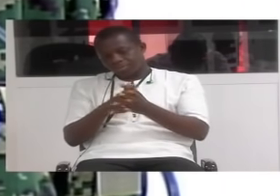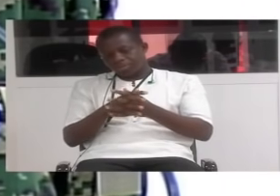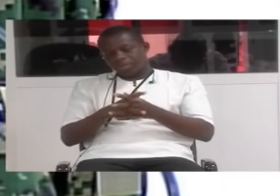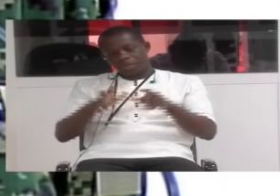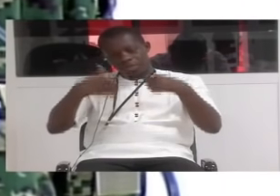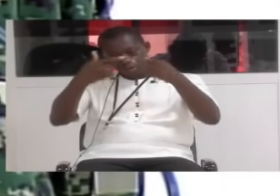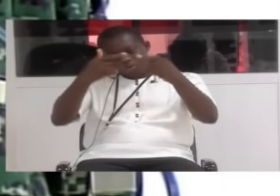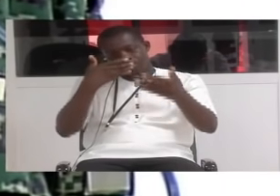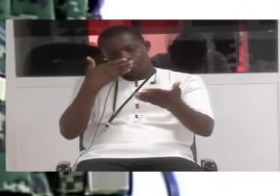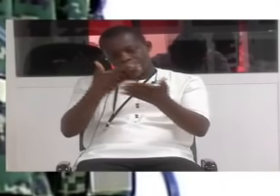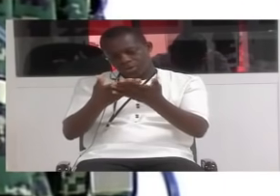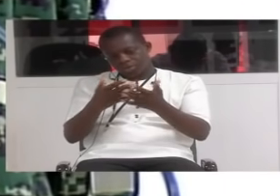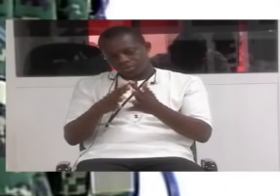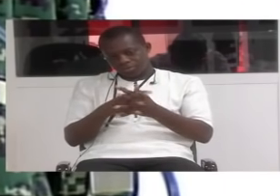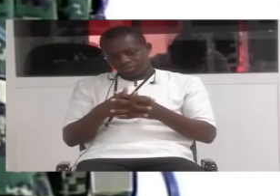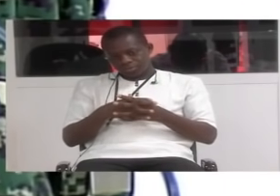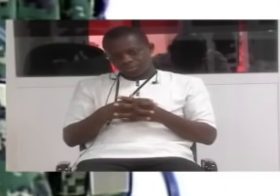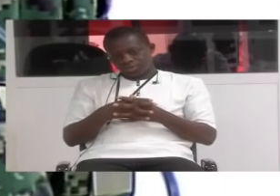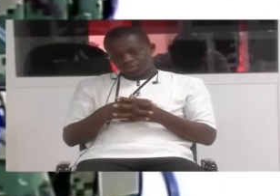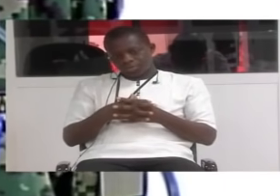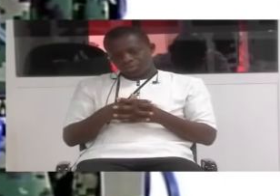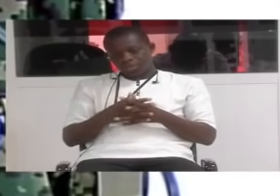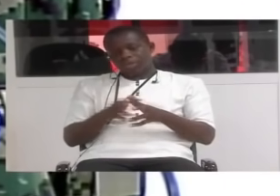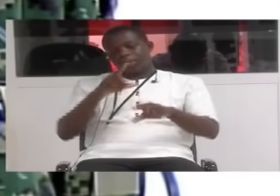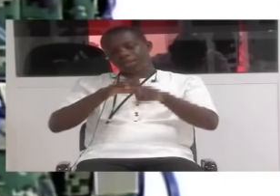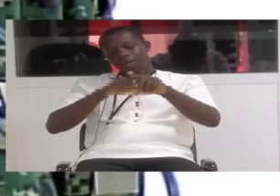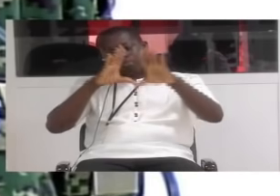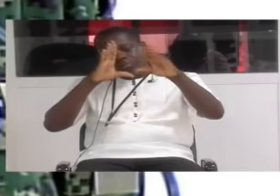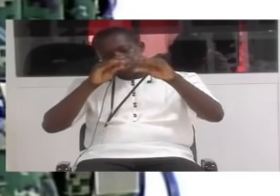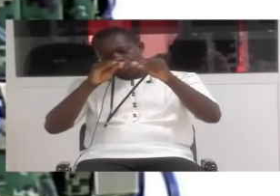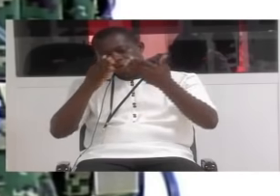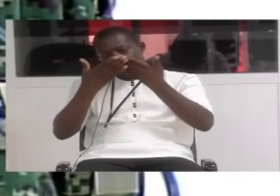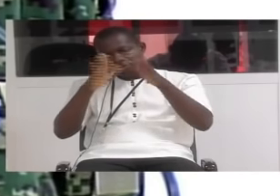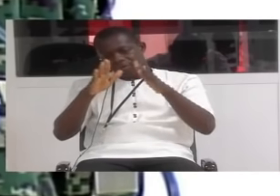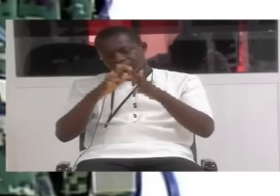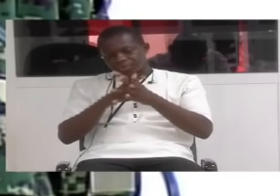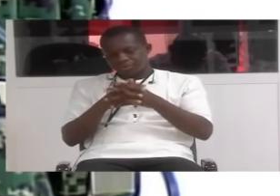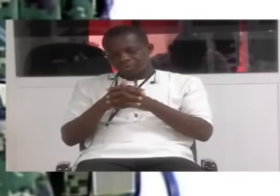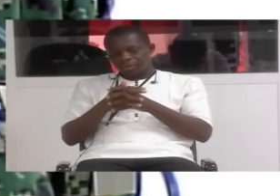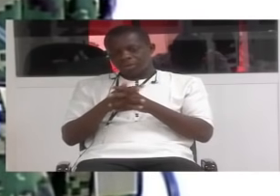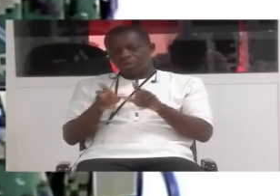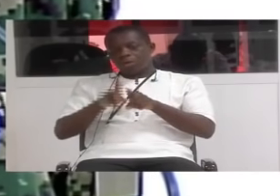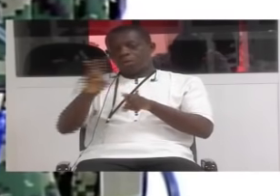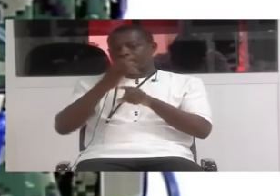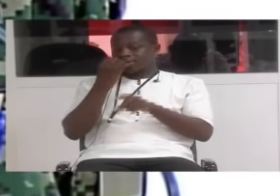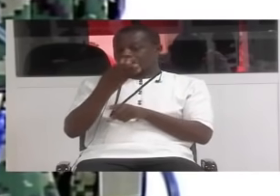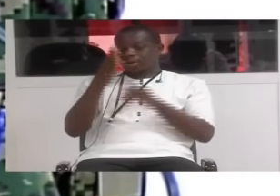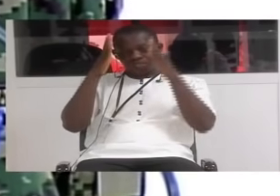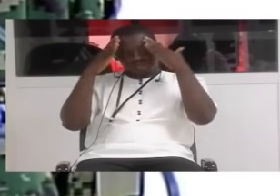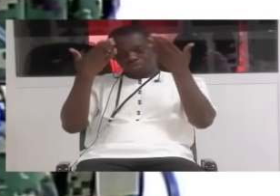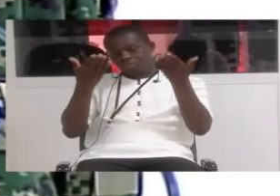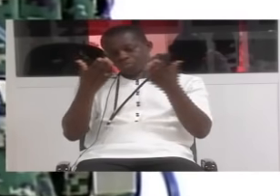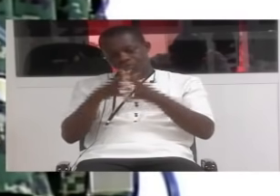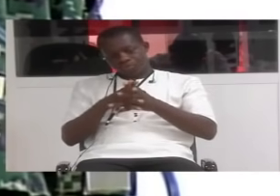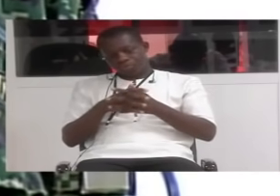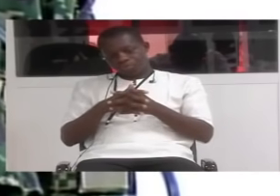Proceed, please. Council ko continue. Kabrina diamuta. After they spoke with him. Yemem for malong. Whatever they said,